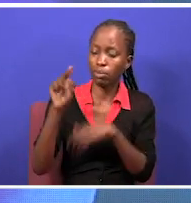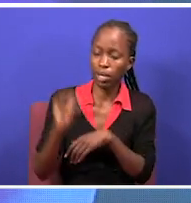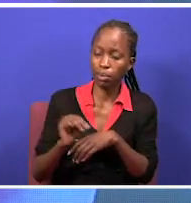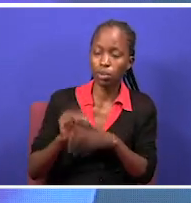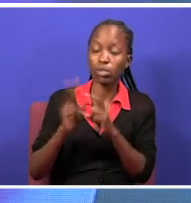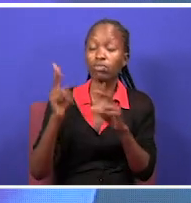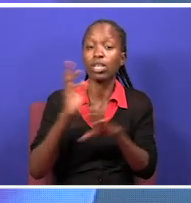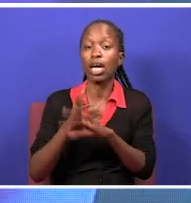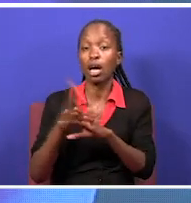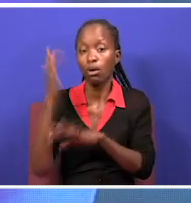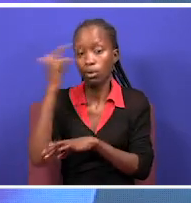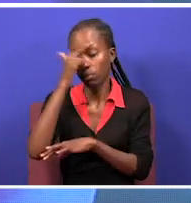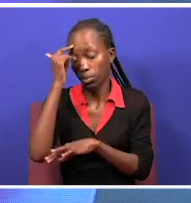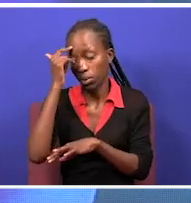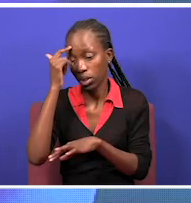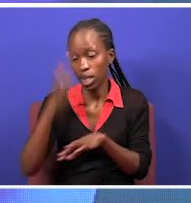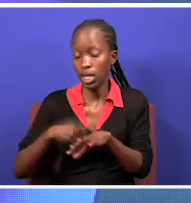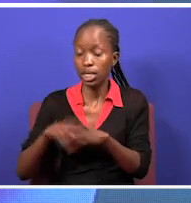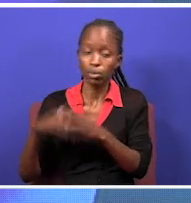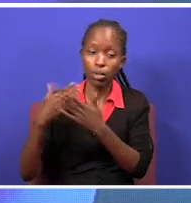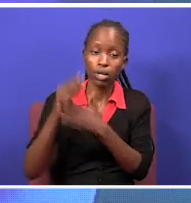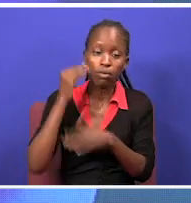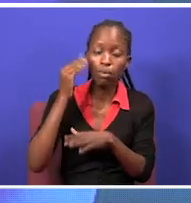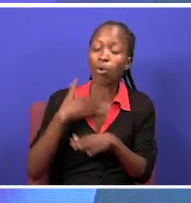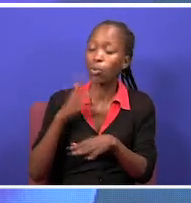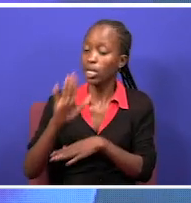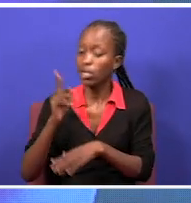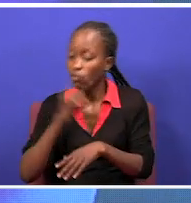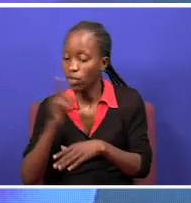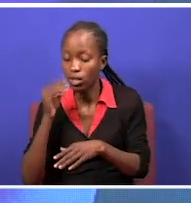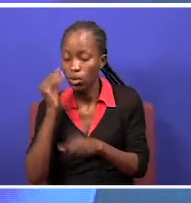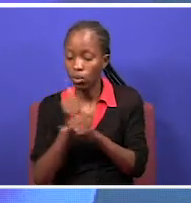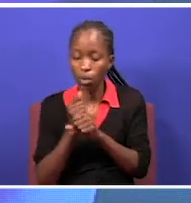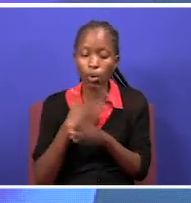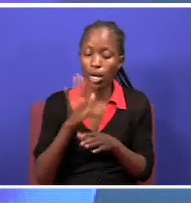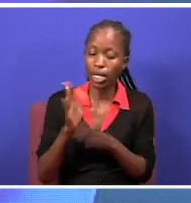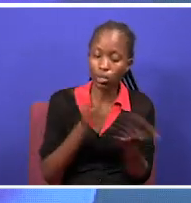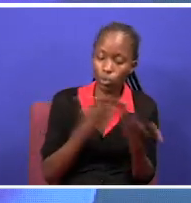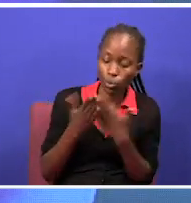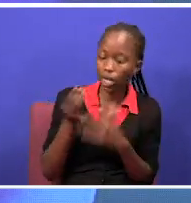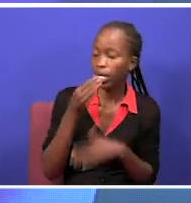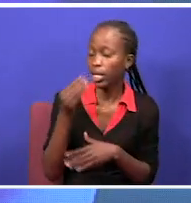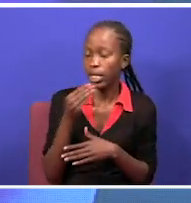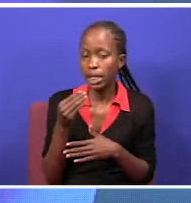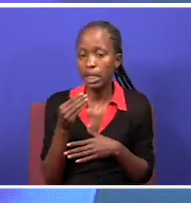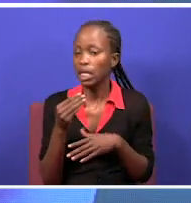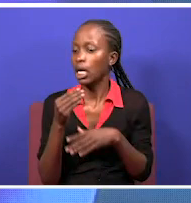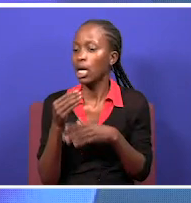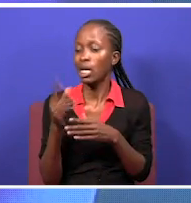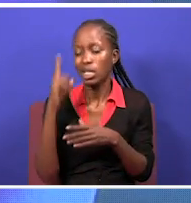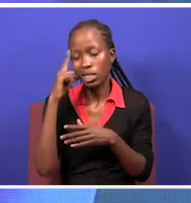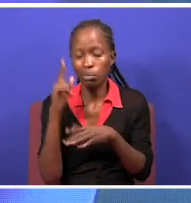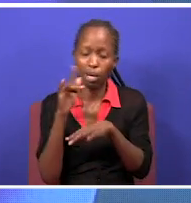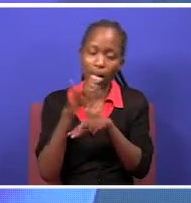difficult because by the time you get home, you want her to finish the homework, you want her to bathe, to eat, and go to sleep